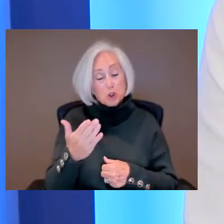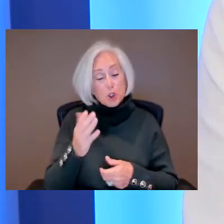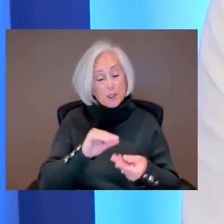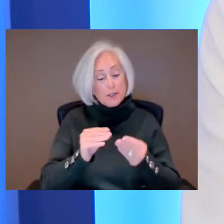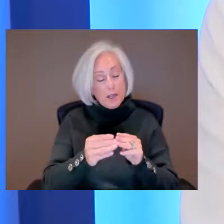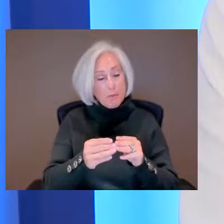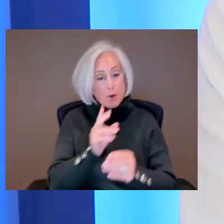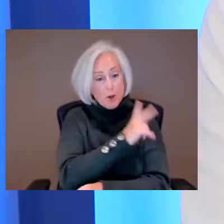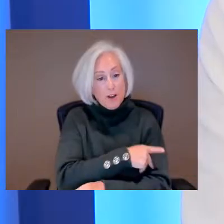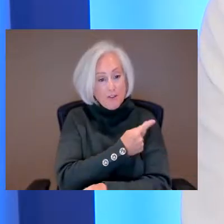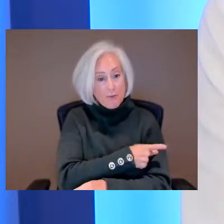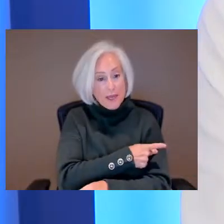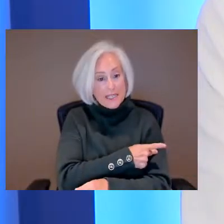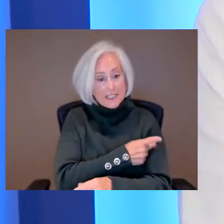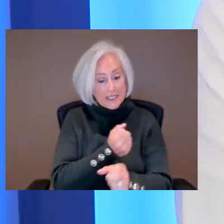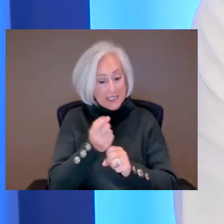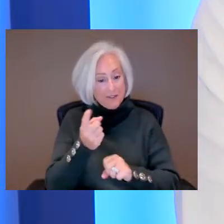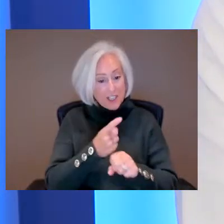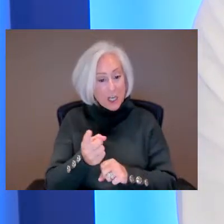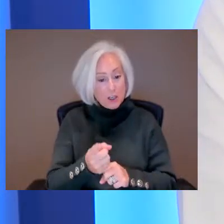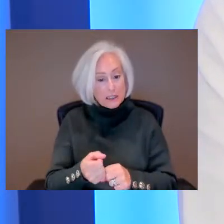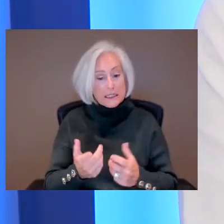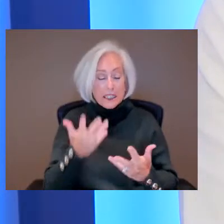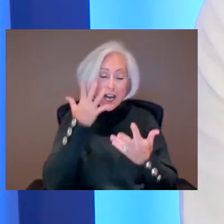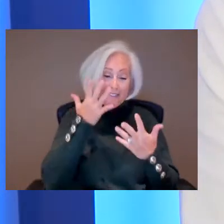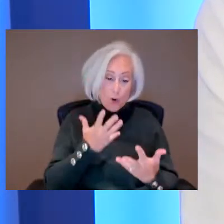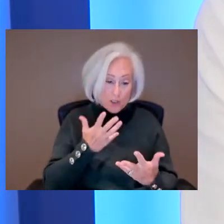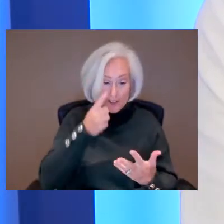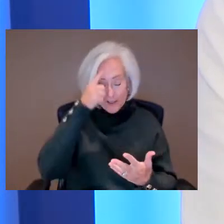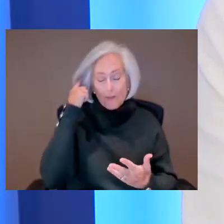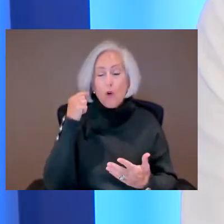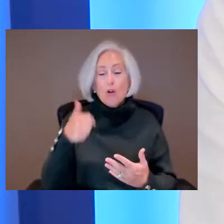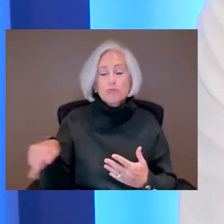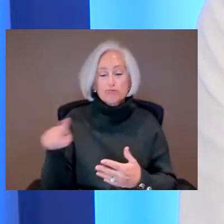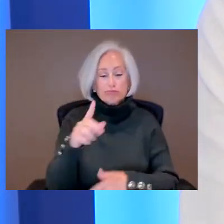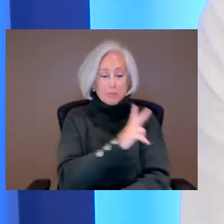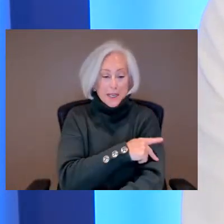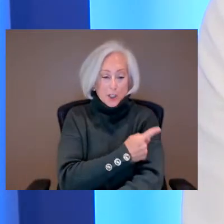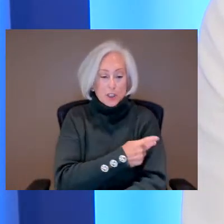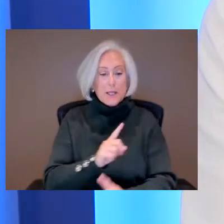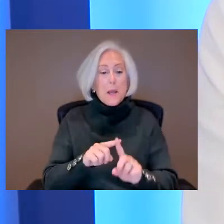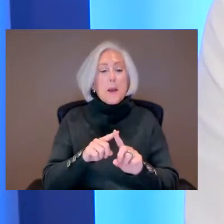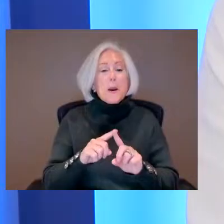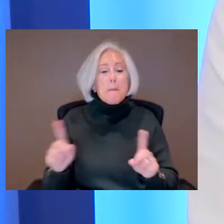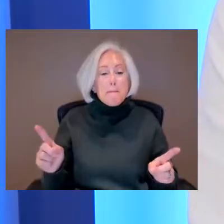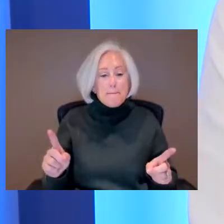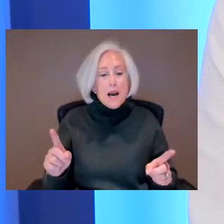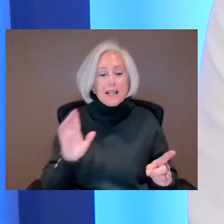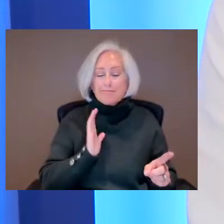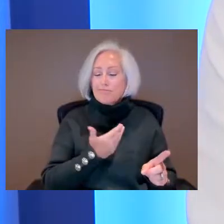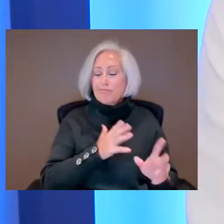But what is great about it is that our team is so used to managing this that